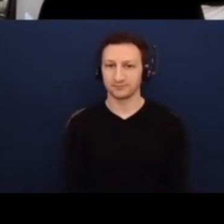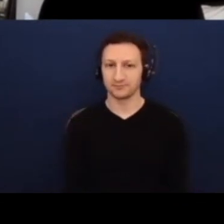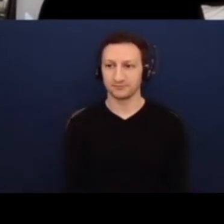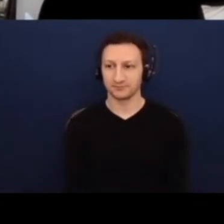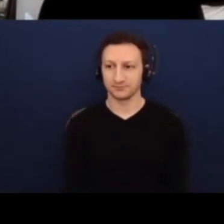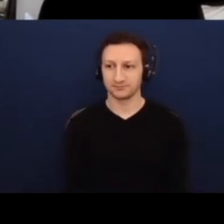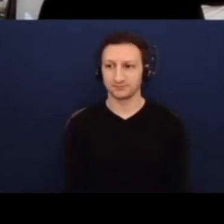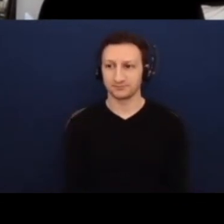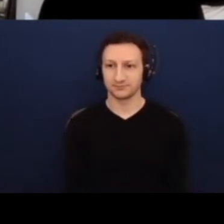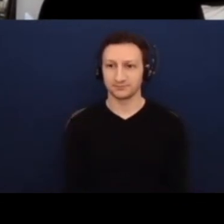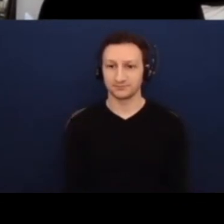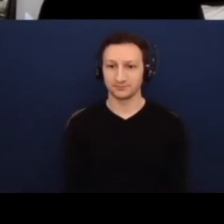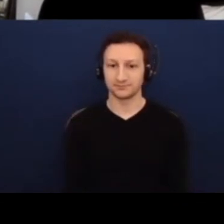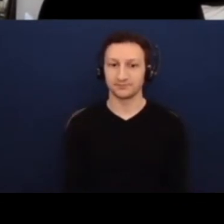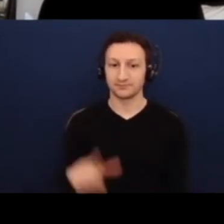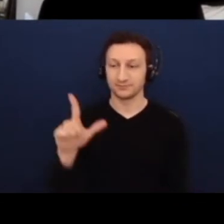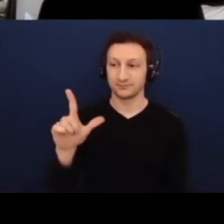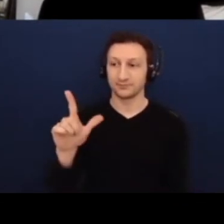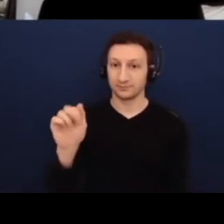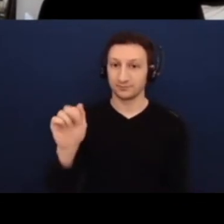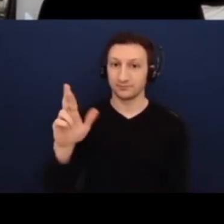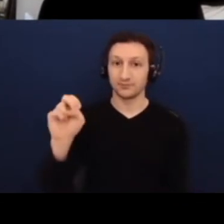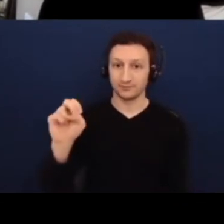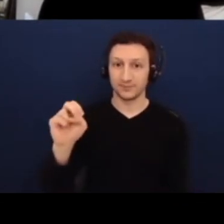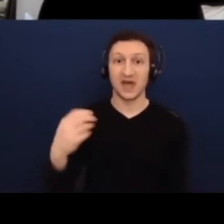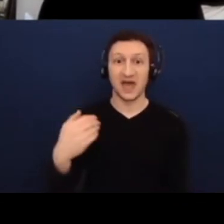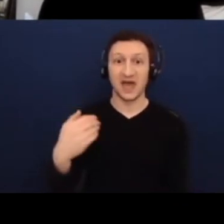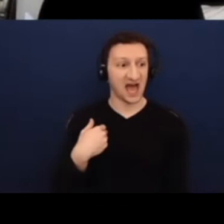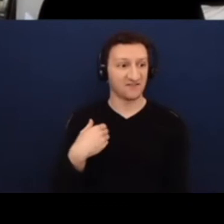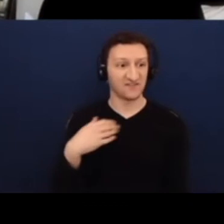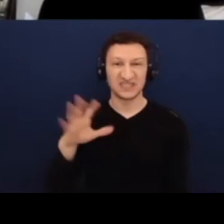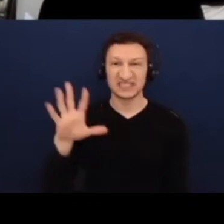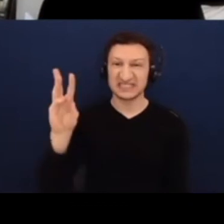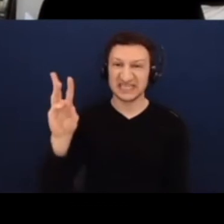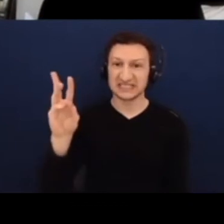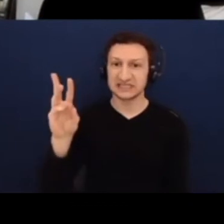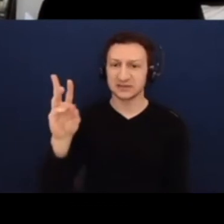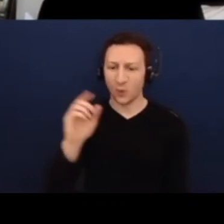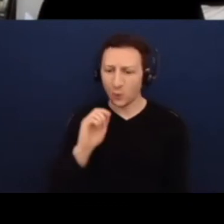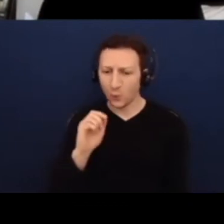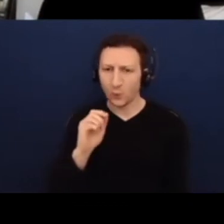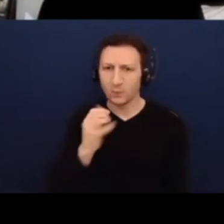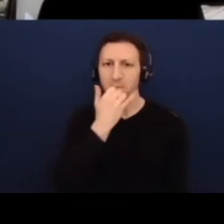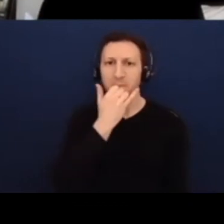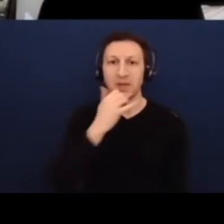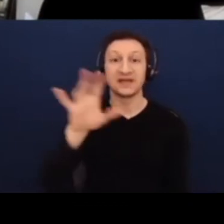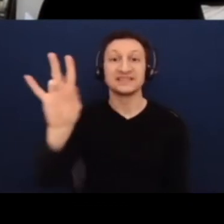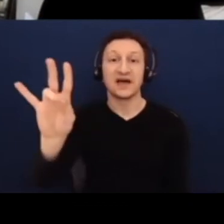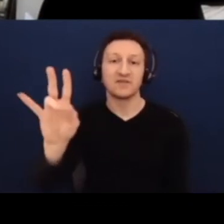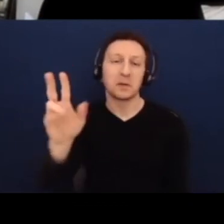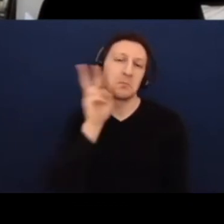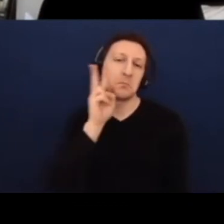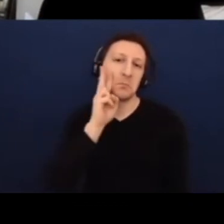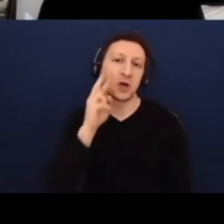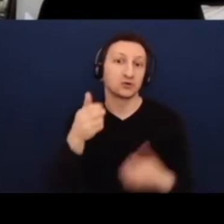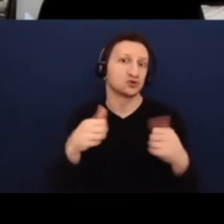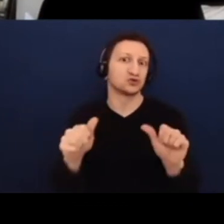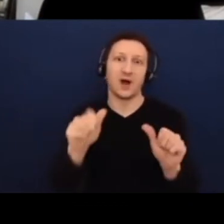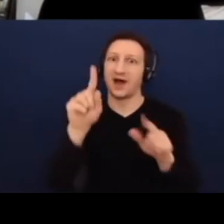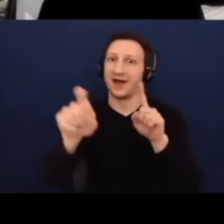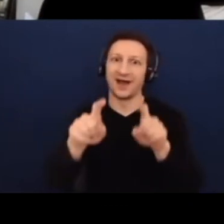Great, thank you. We have 6 questions or 7 questions, so we'll see how many we can get through, and they're all really great